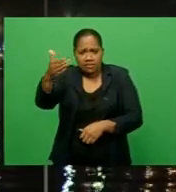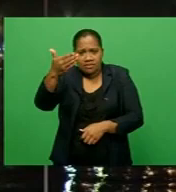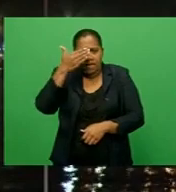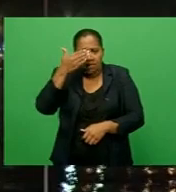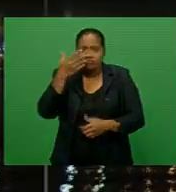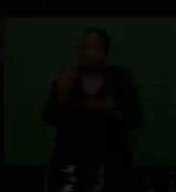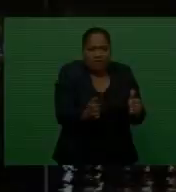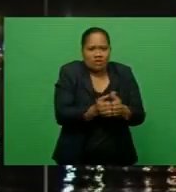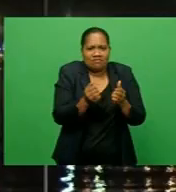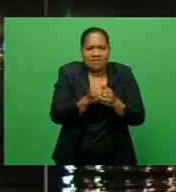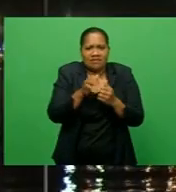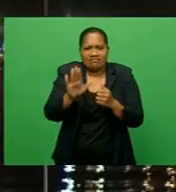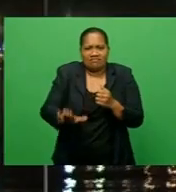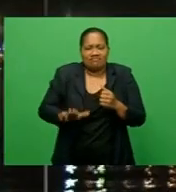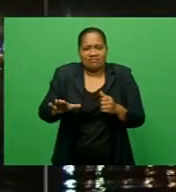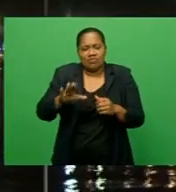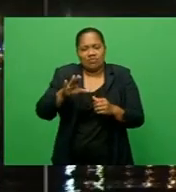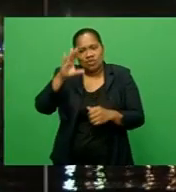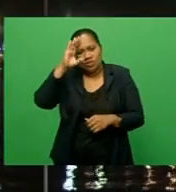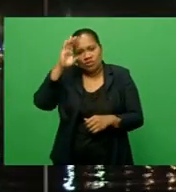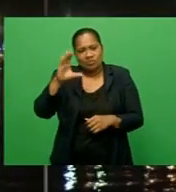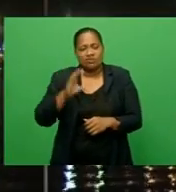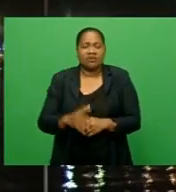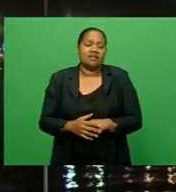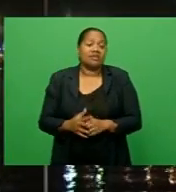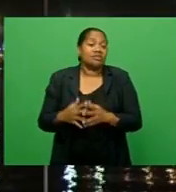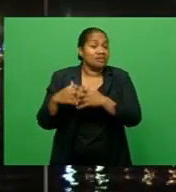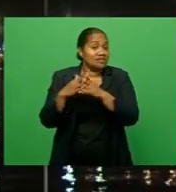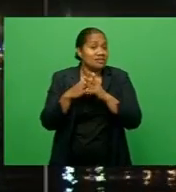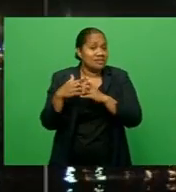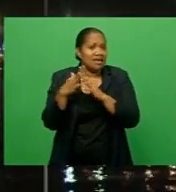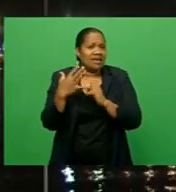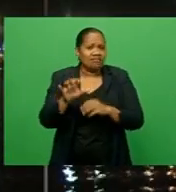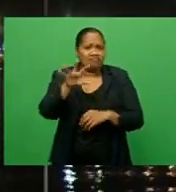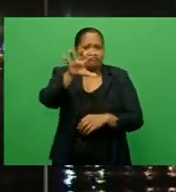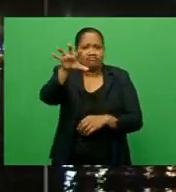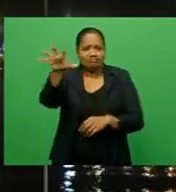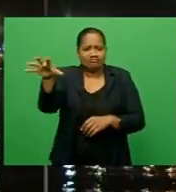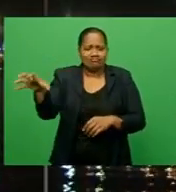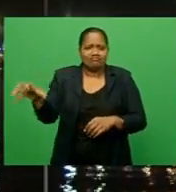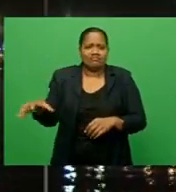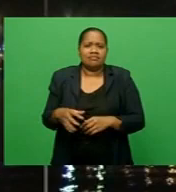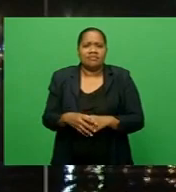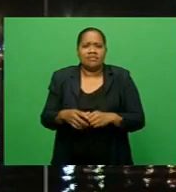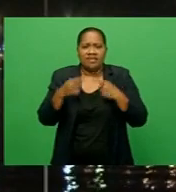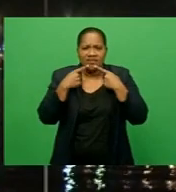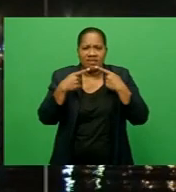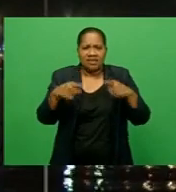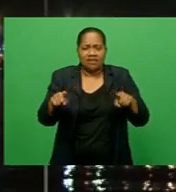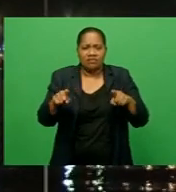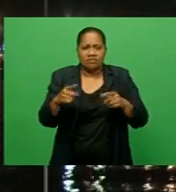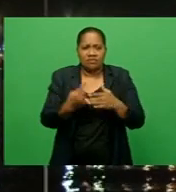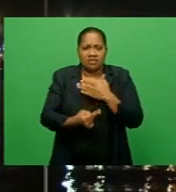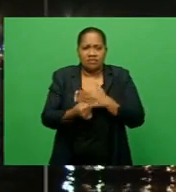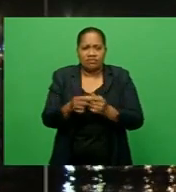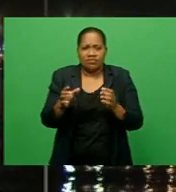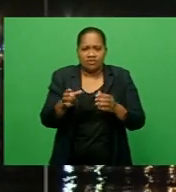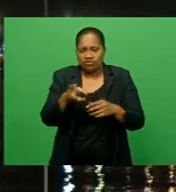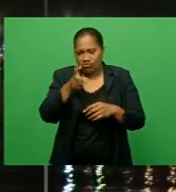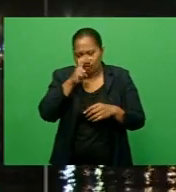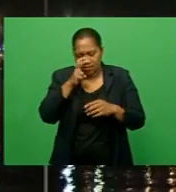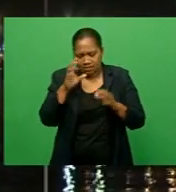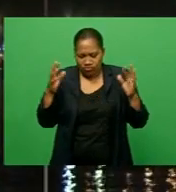exceeded expectations. And staying with the U.S., several U.S. states have announced strict new limits on social gatherings and commercial